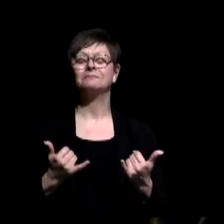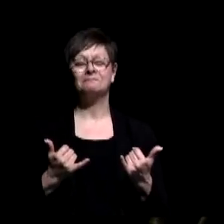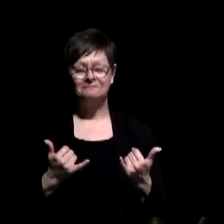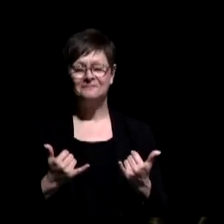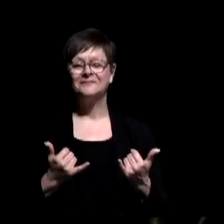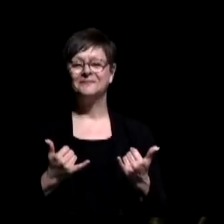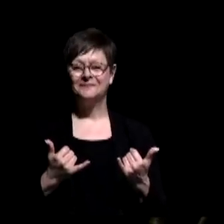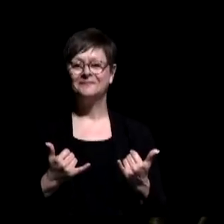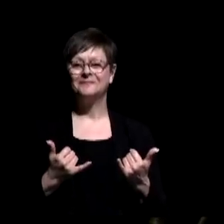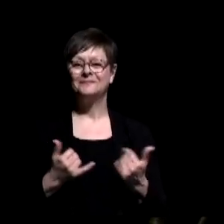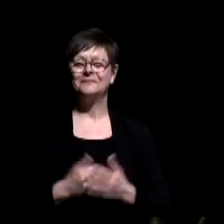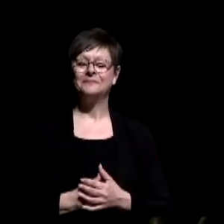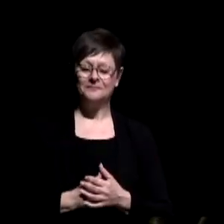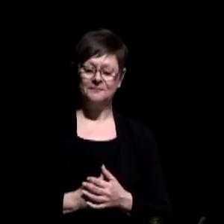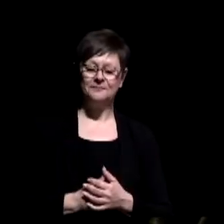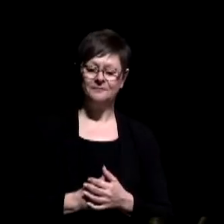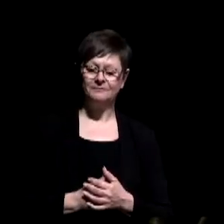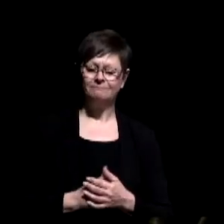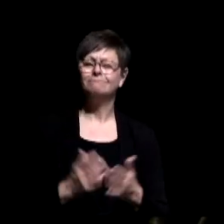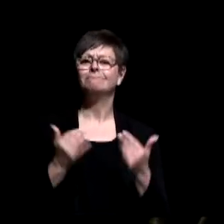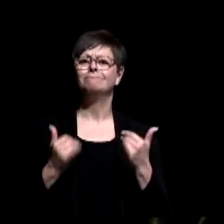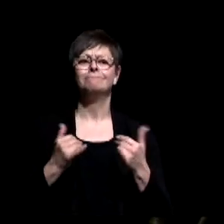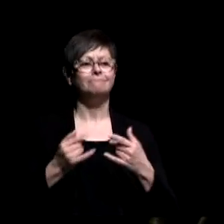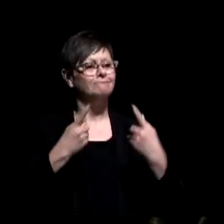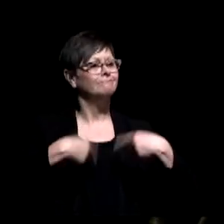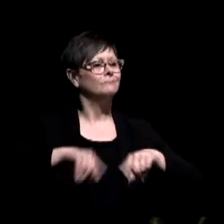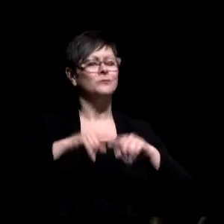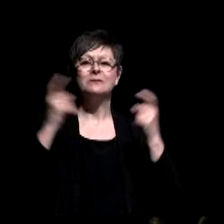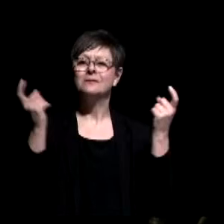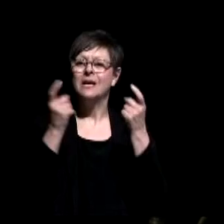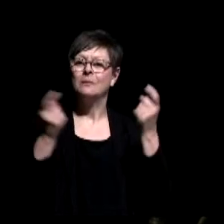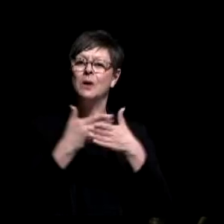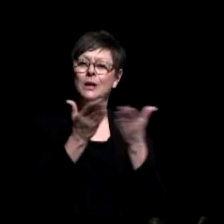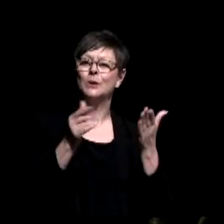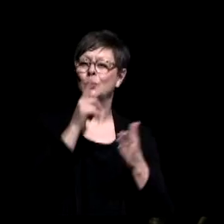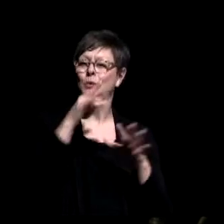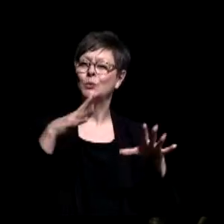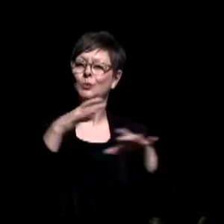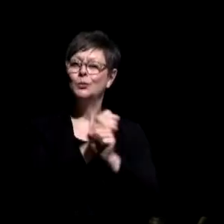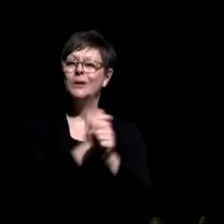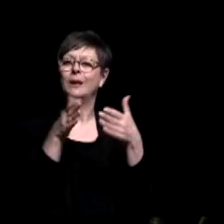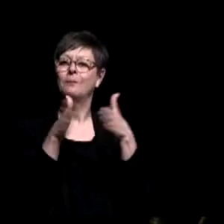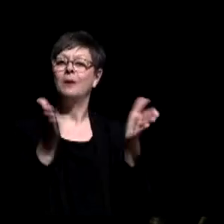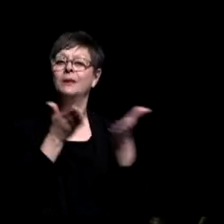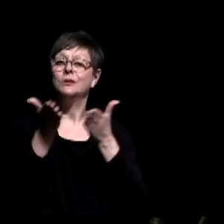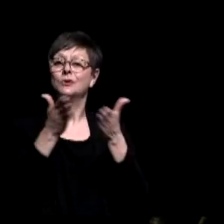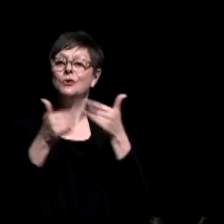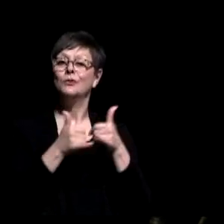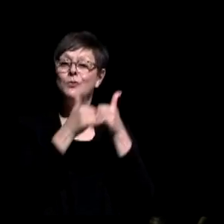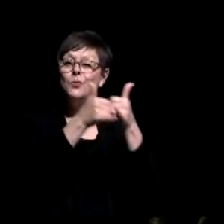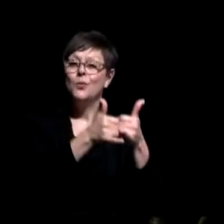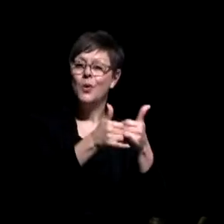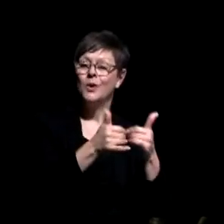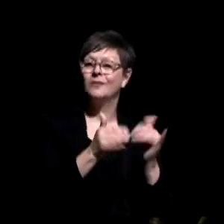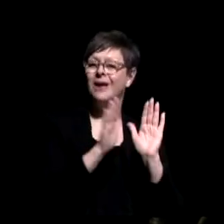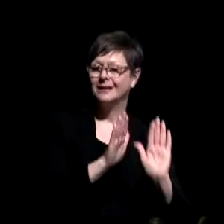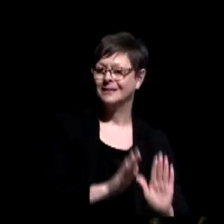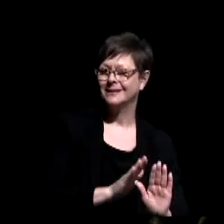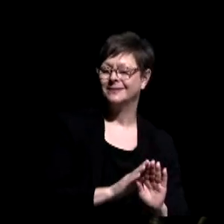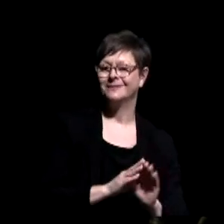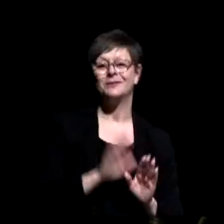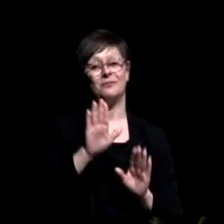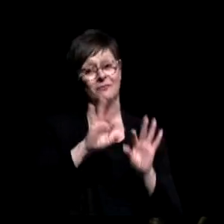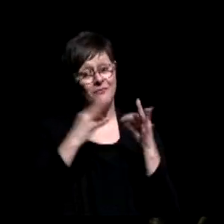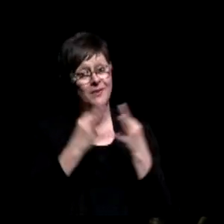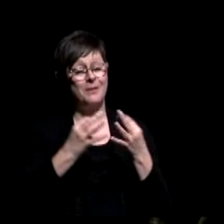all as we celebrate the latest recipients of the Public Service Awards of Excellence. I know that your families,